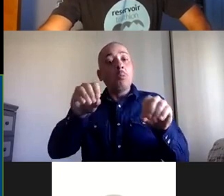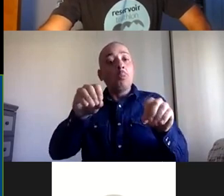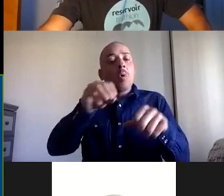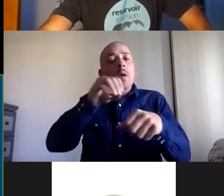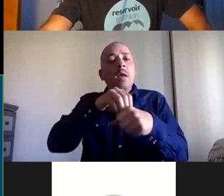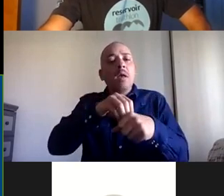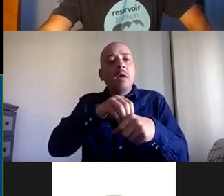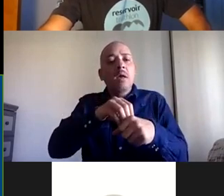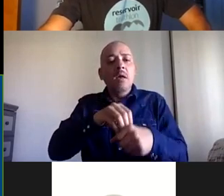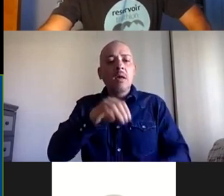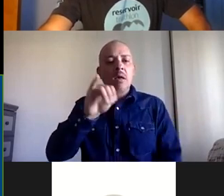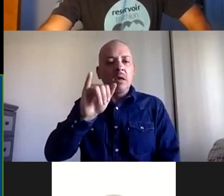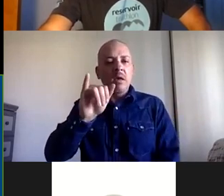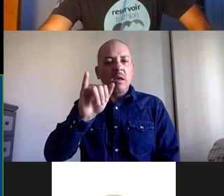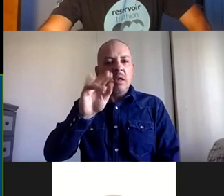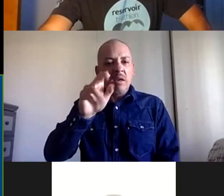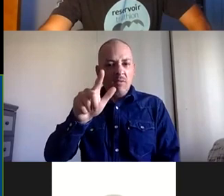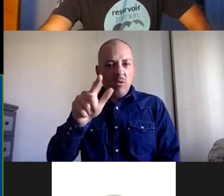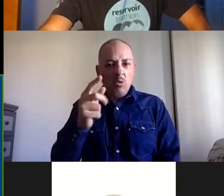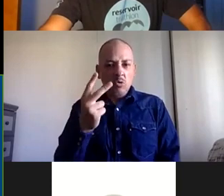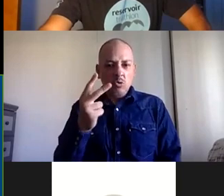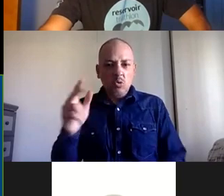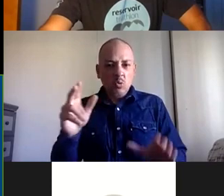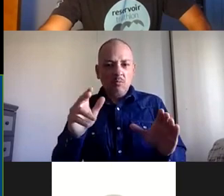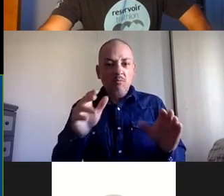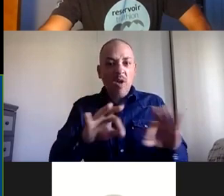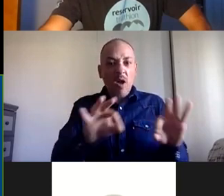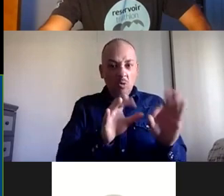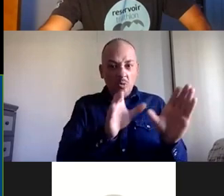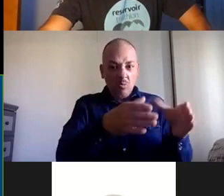a table of Q values.